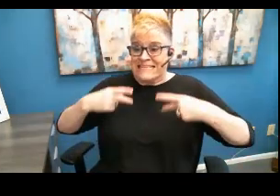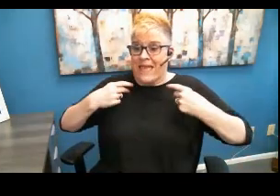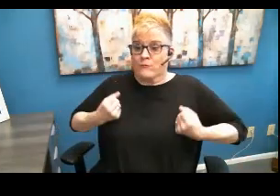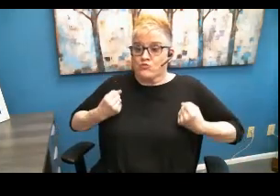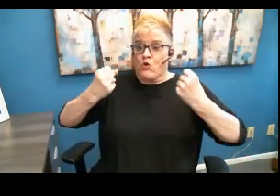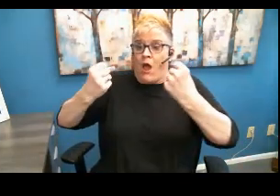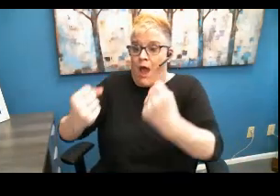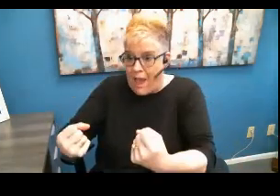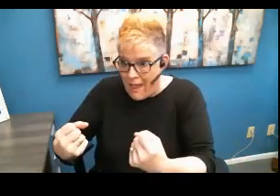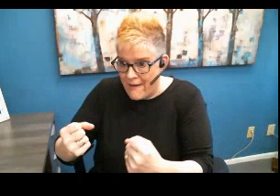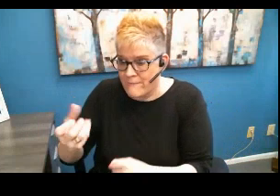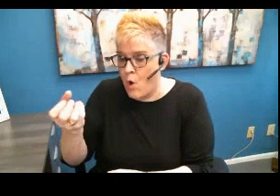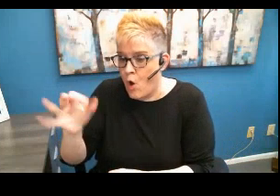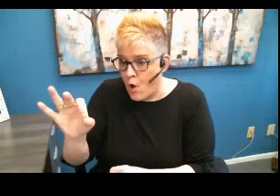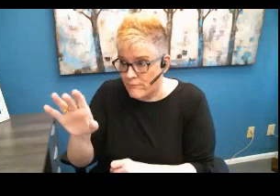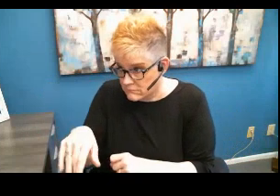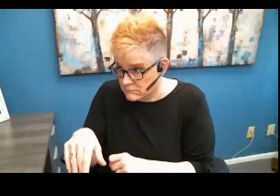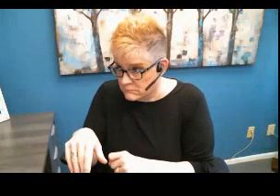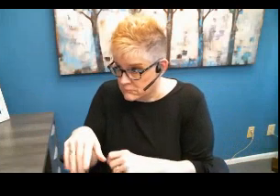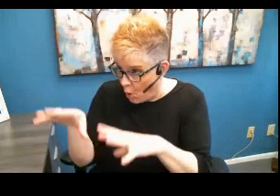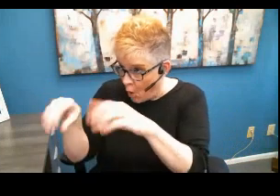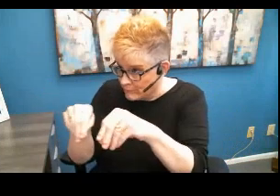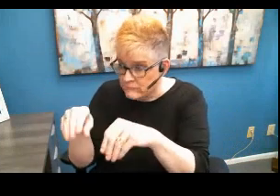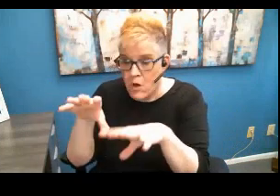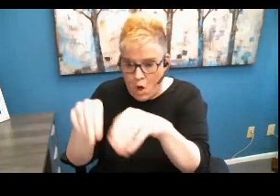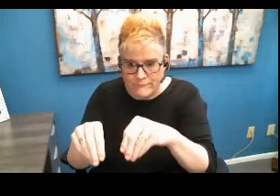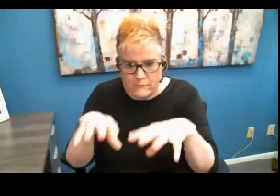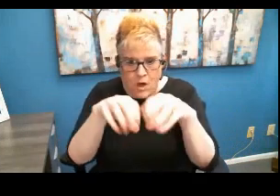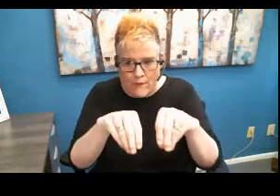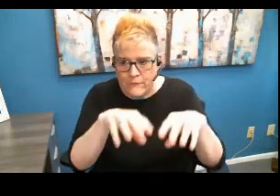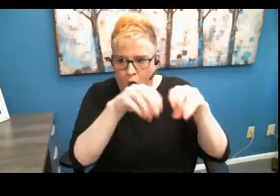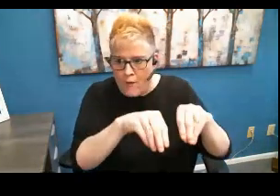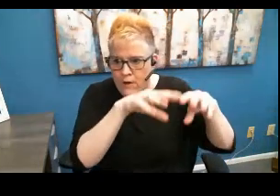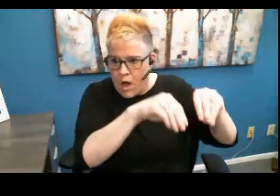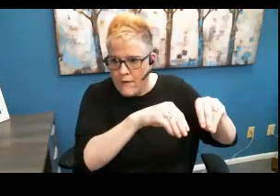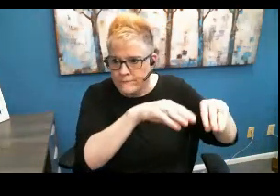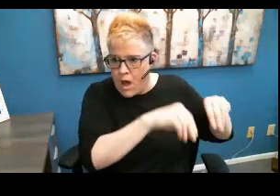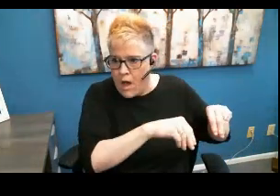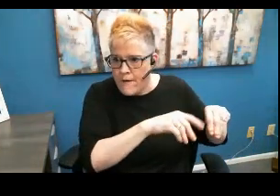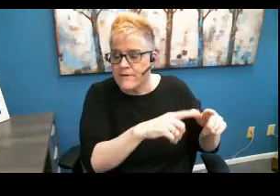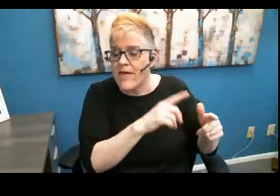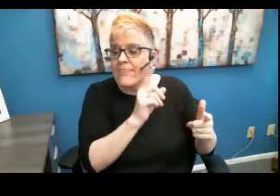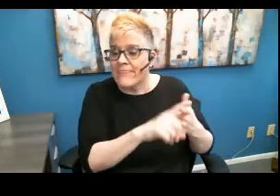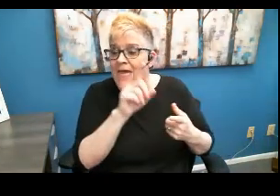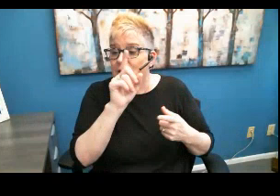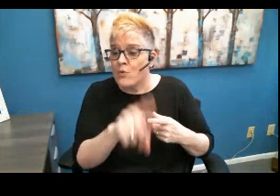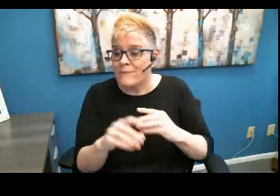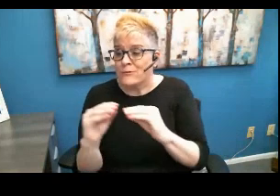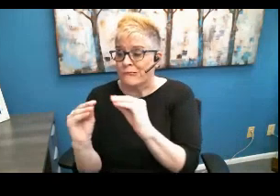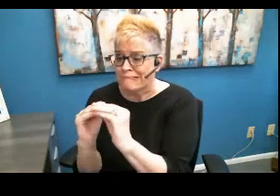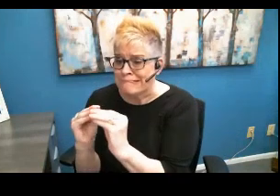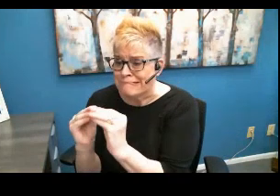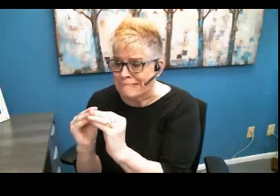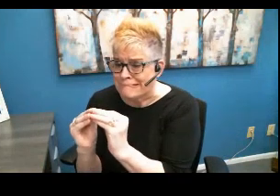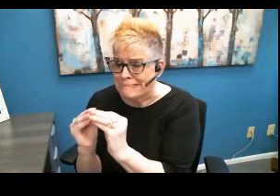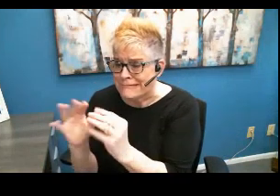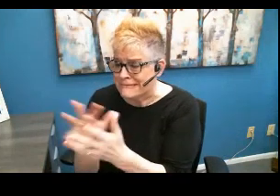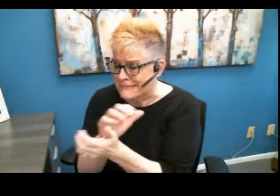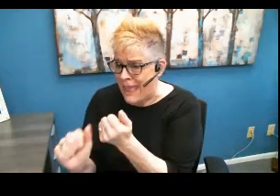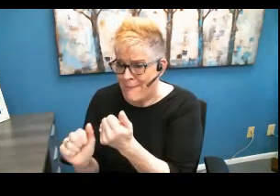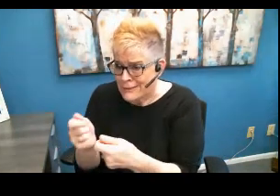customer, verify, shut off their service lines. Then you go and you have to make the repair to whatever damage